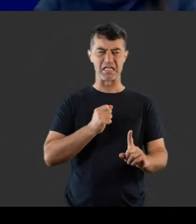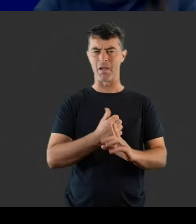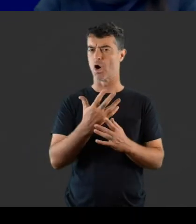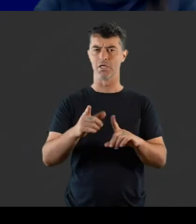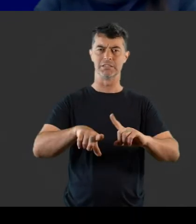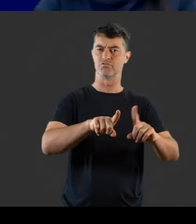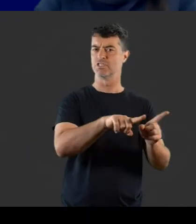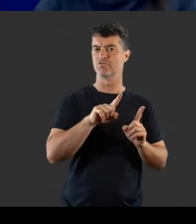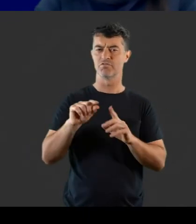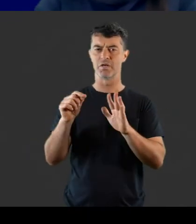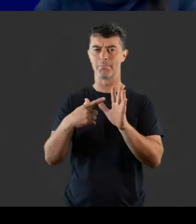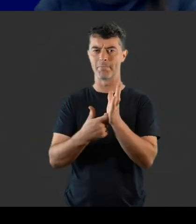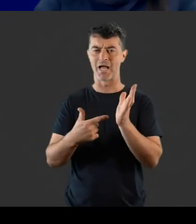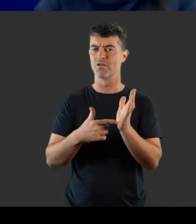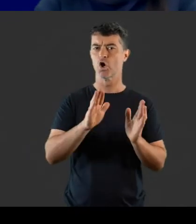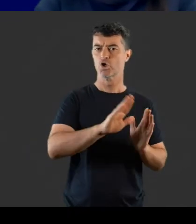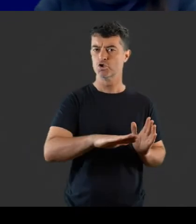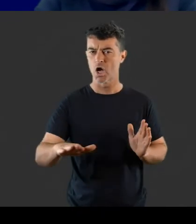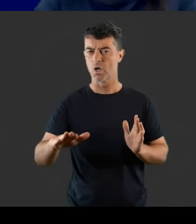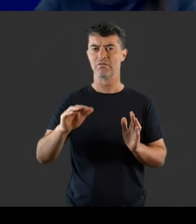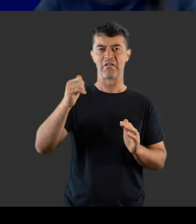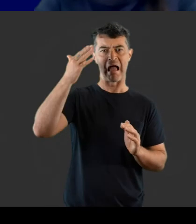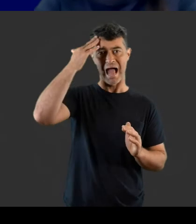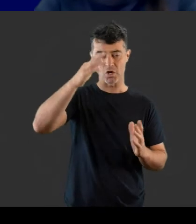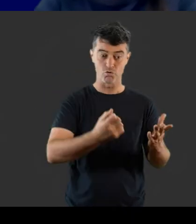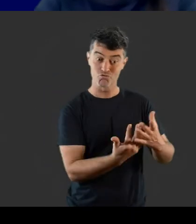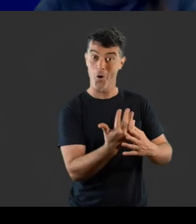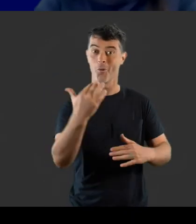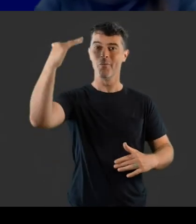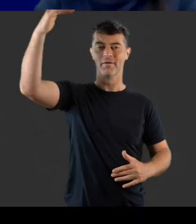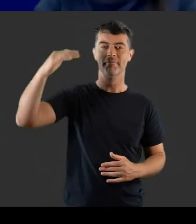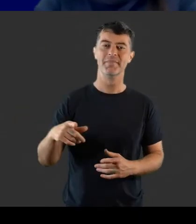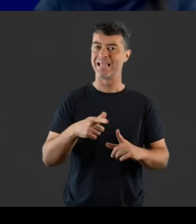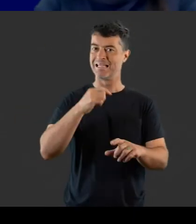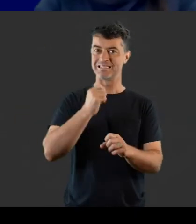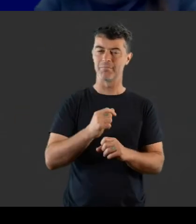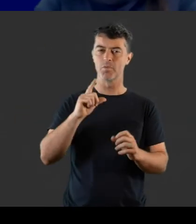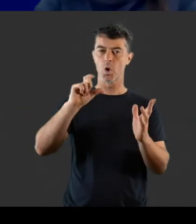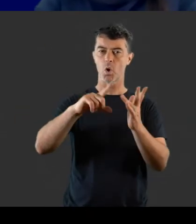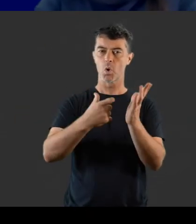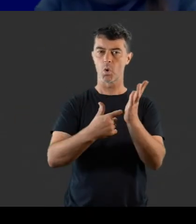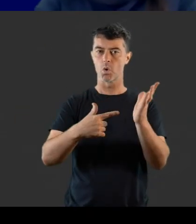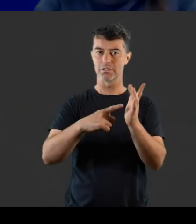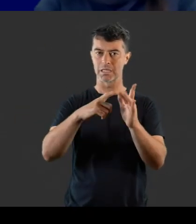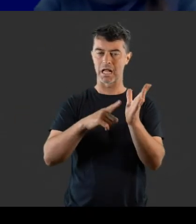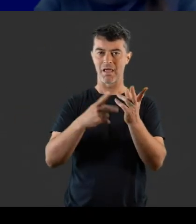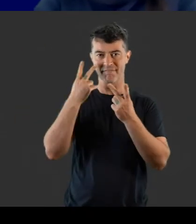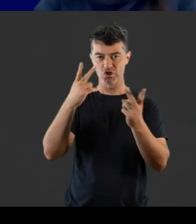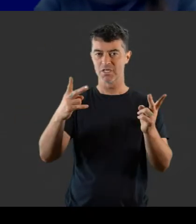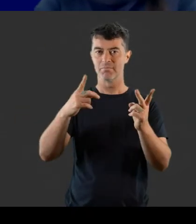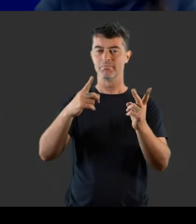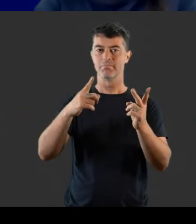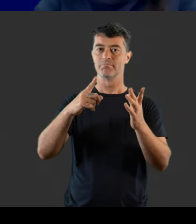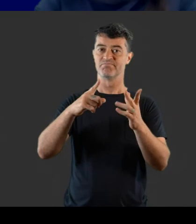range of functional impacts on the child and adult as they grow. Examples of these include cortical vision